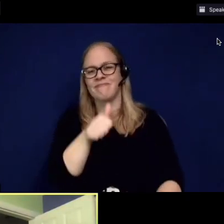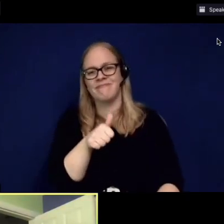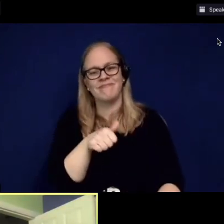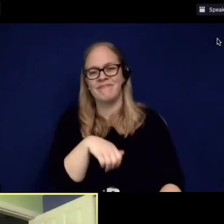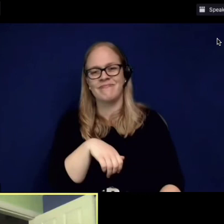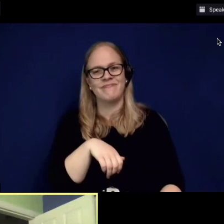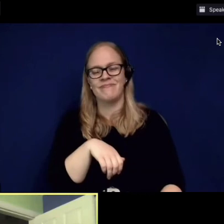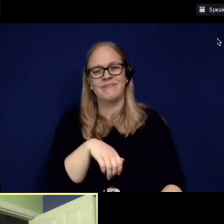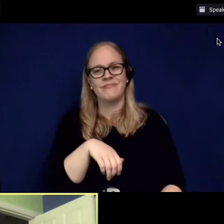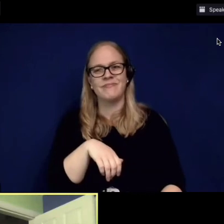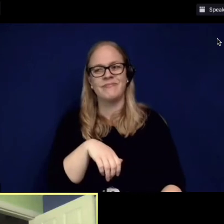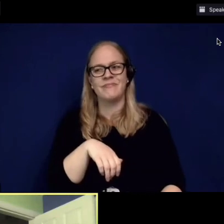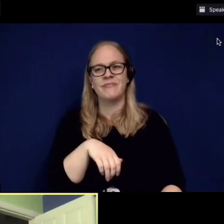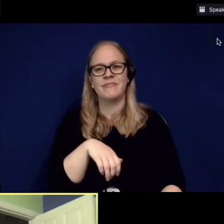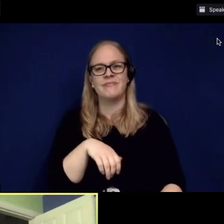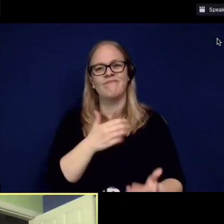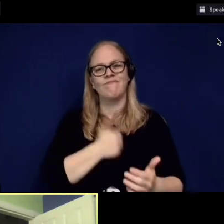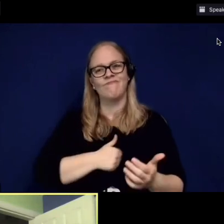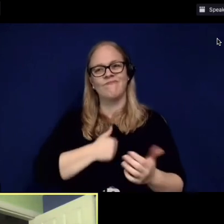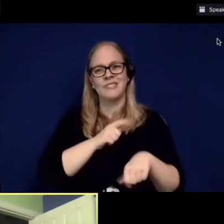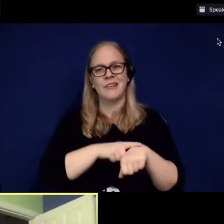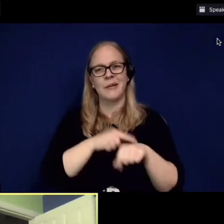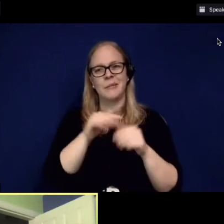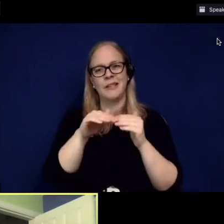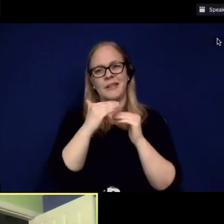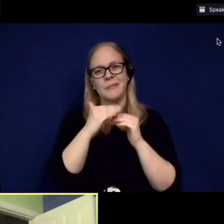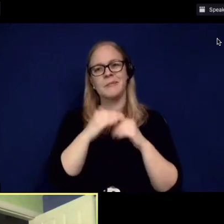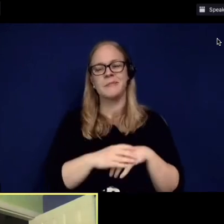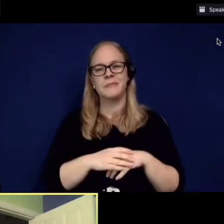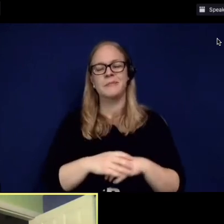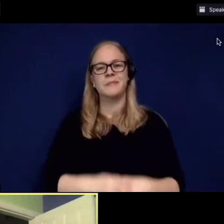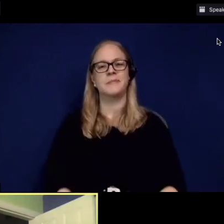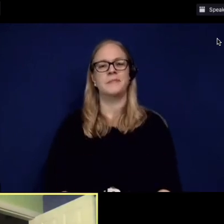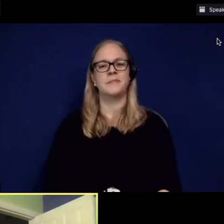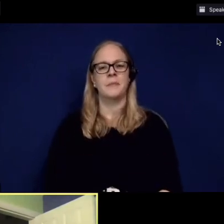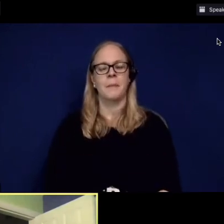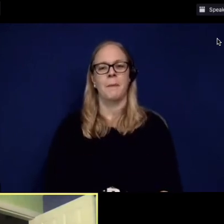speaker today. So just 1 second.